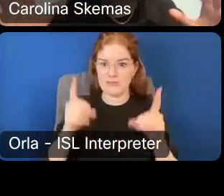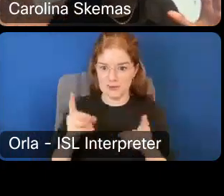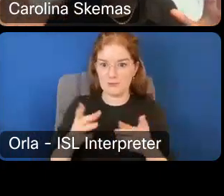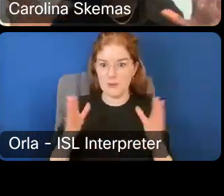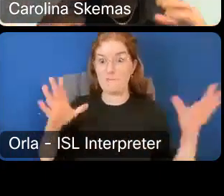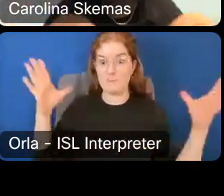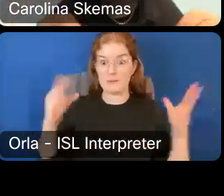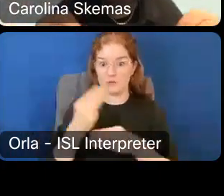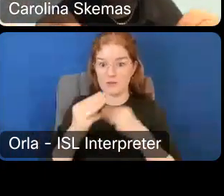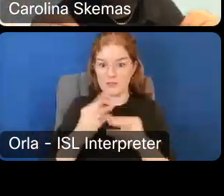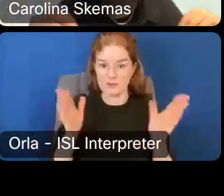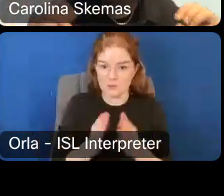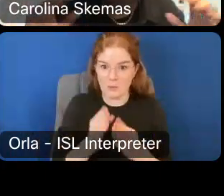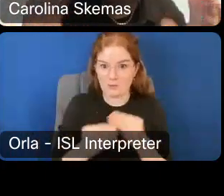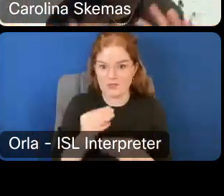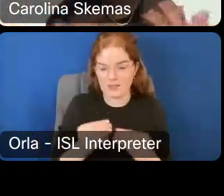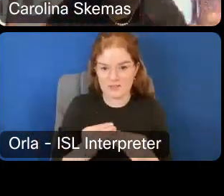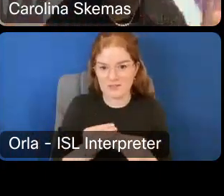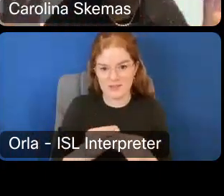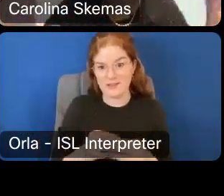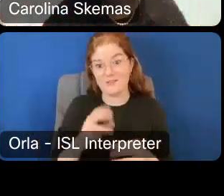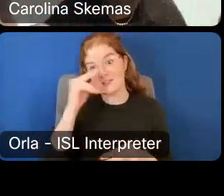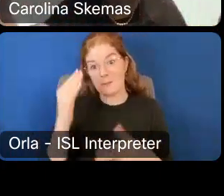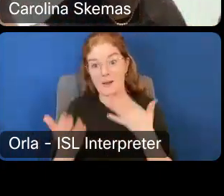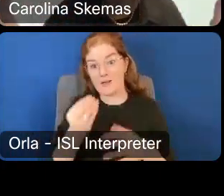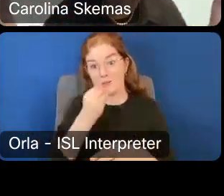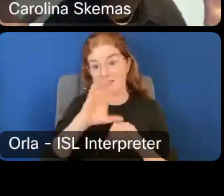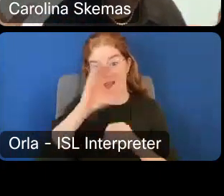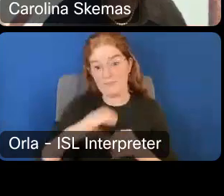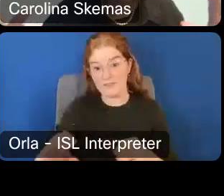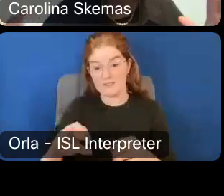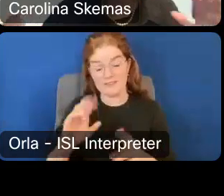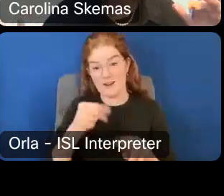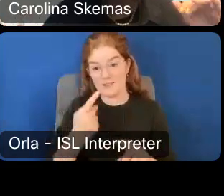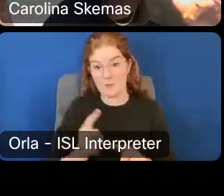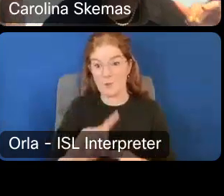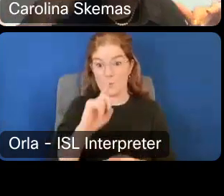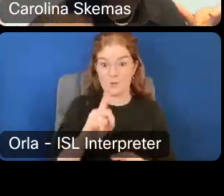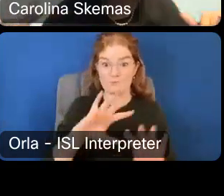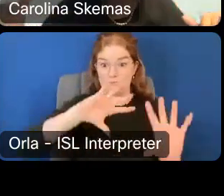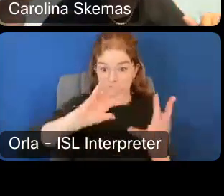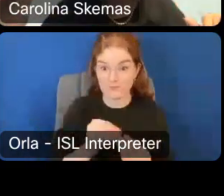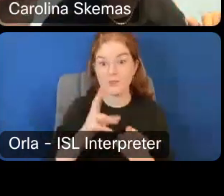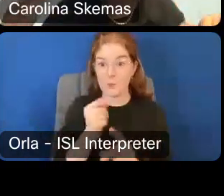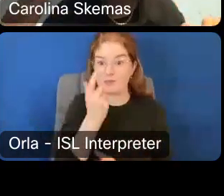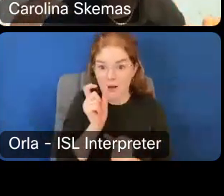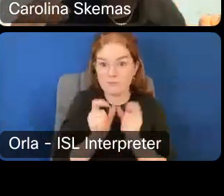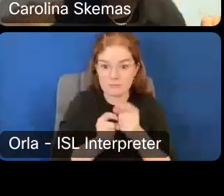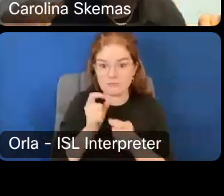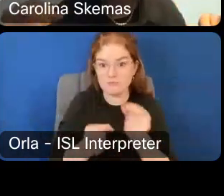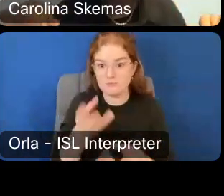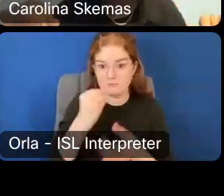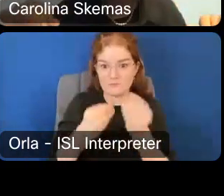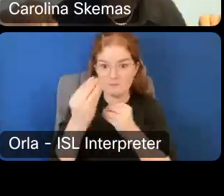not going to try to swallow a whole elephant. So it does really help us to map that out and then define how we're